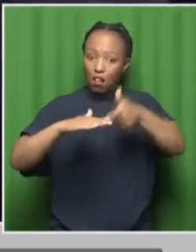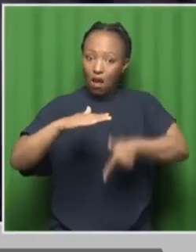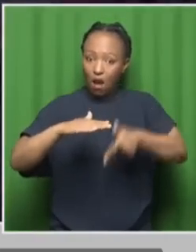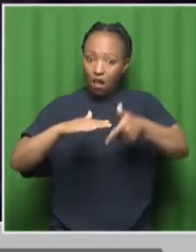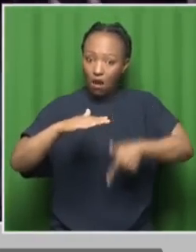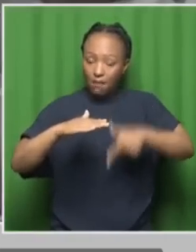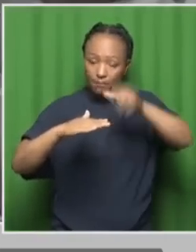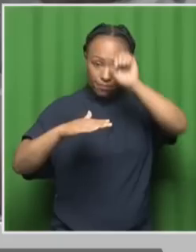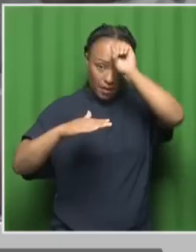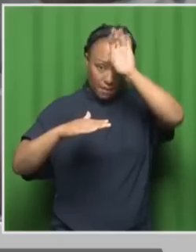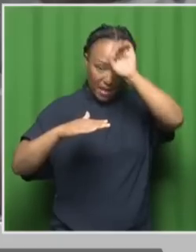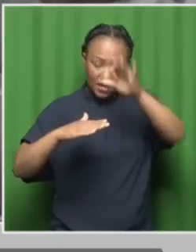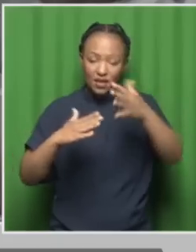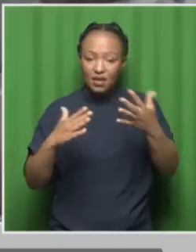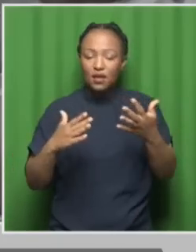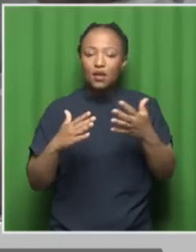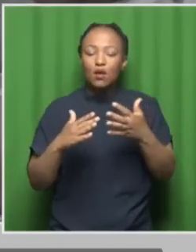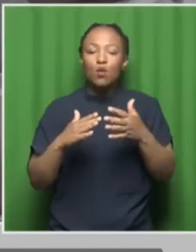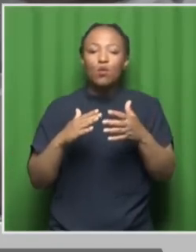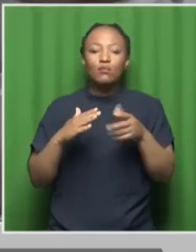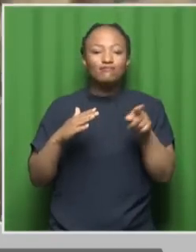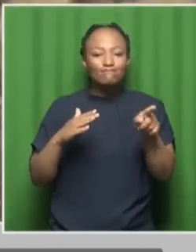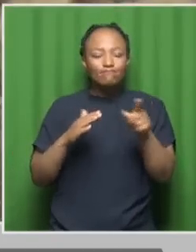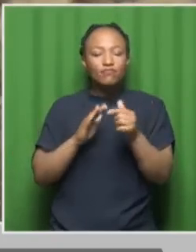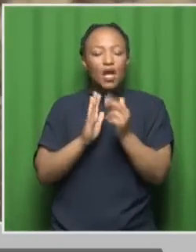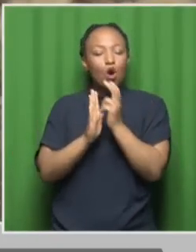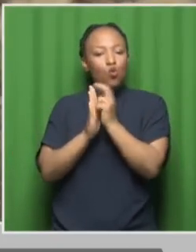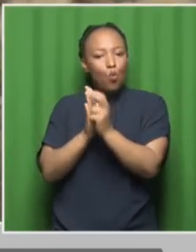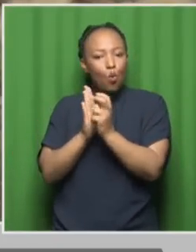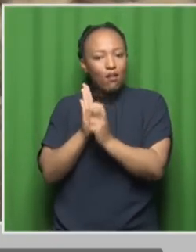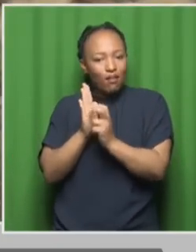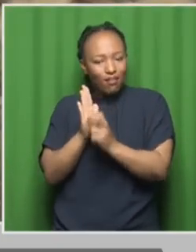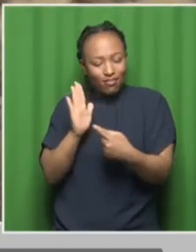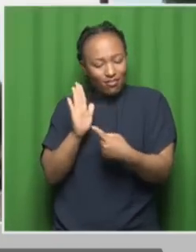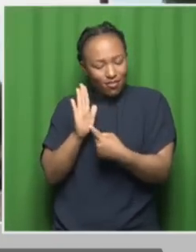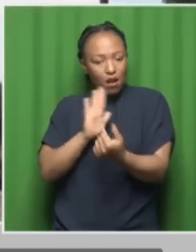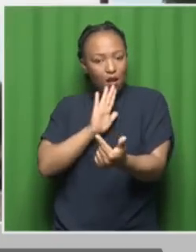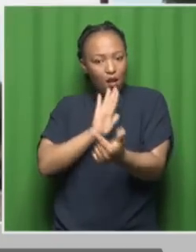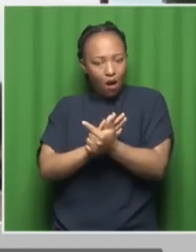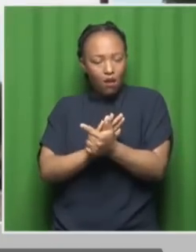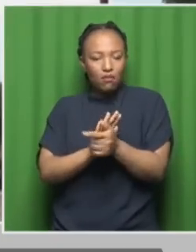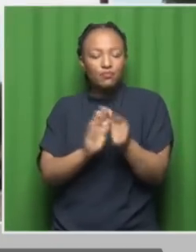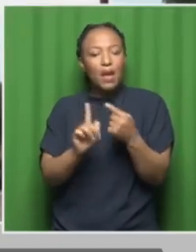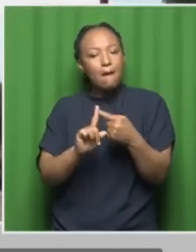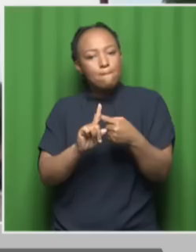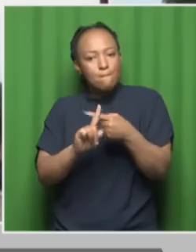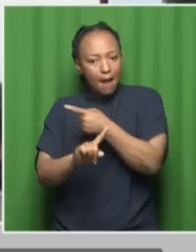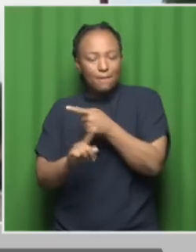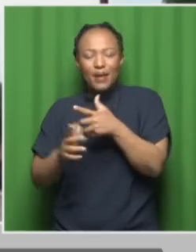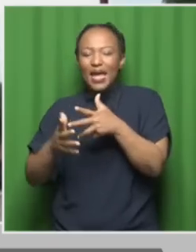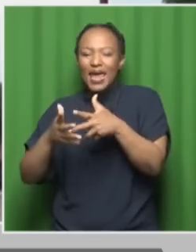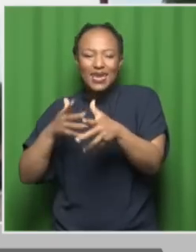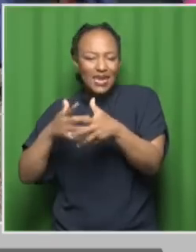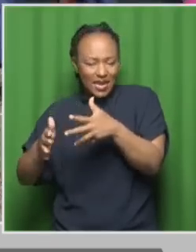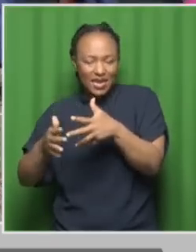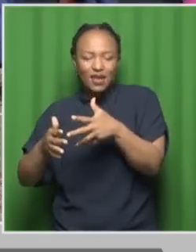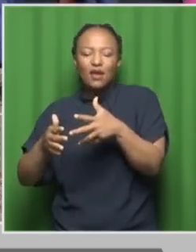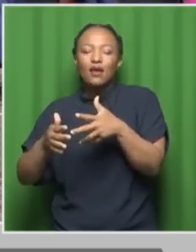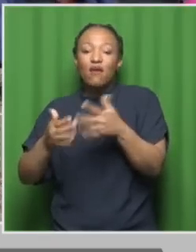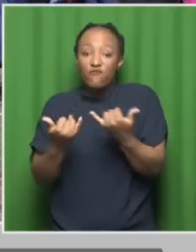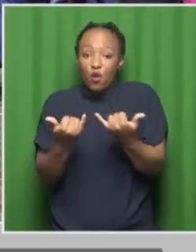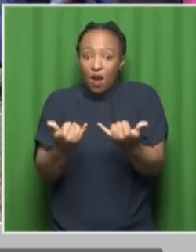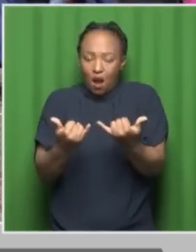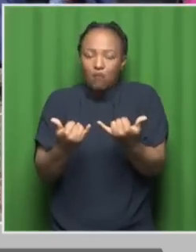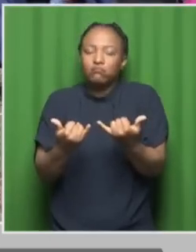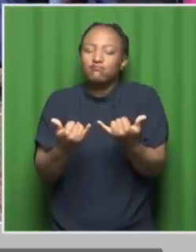and Petroleum Resources Development Act. It's a statutory offense. So any kind of artisanal mining is currently illegal. We